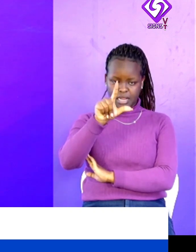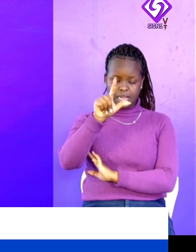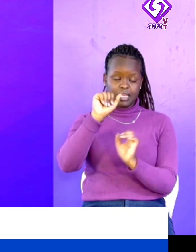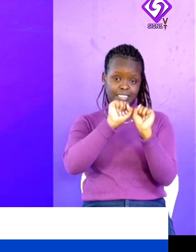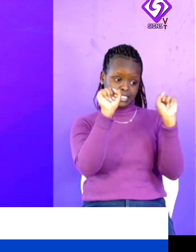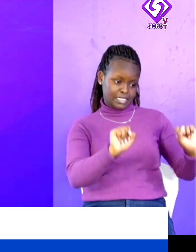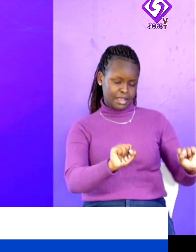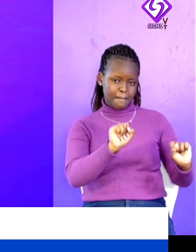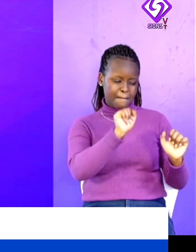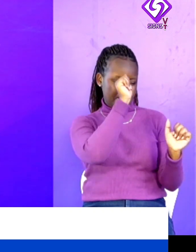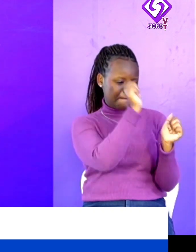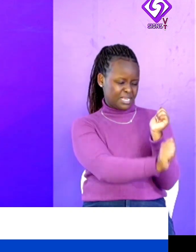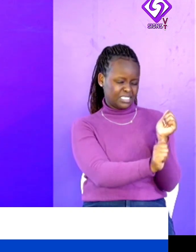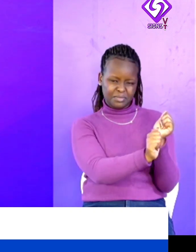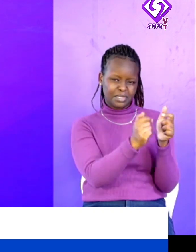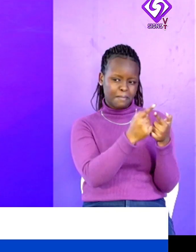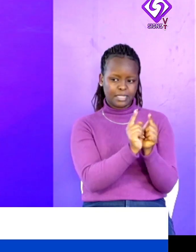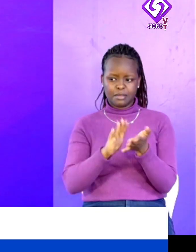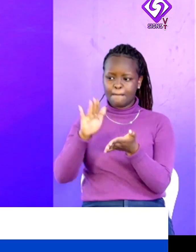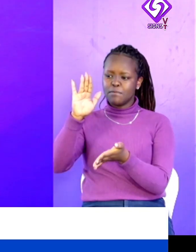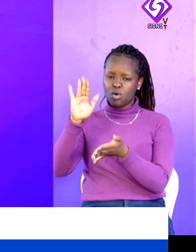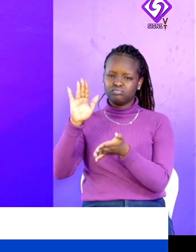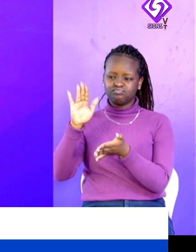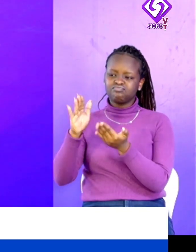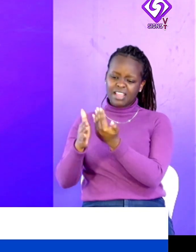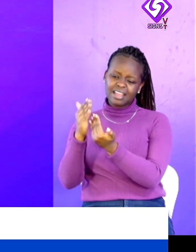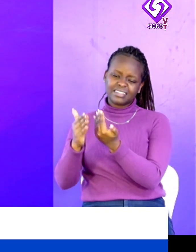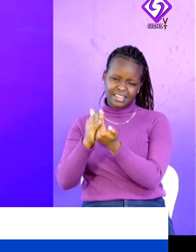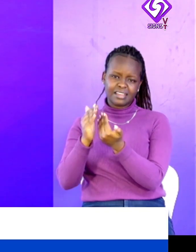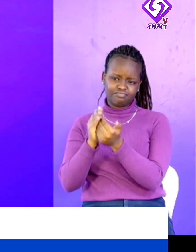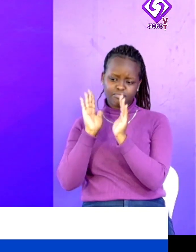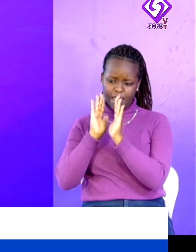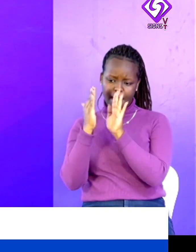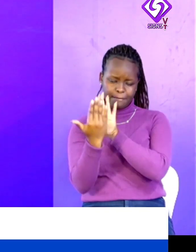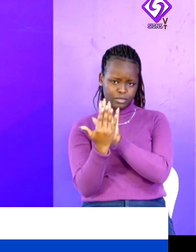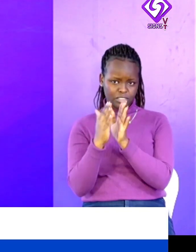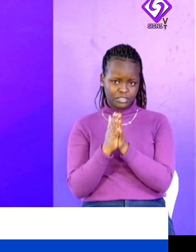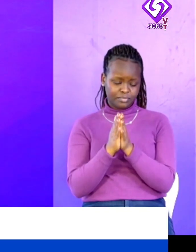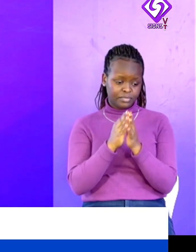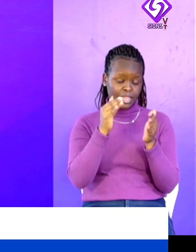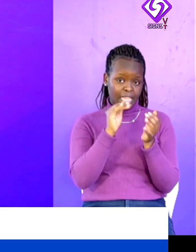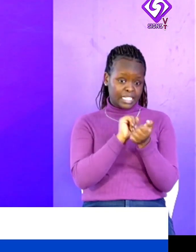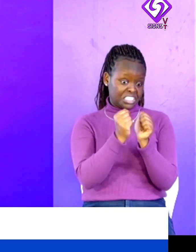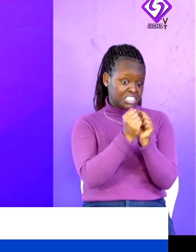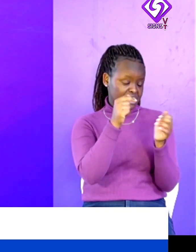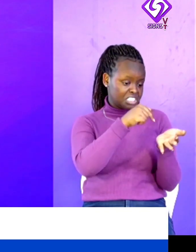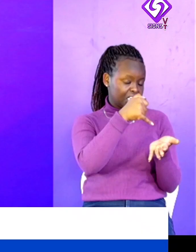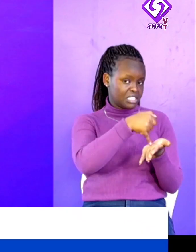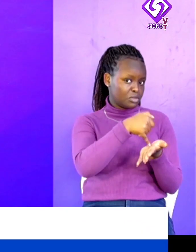a more rehabilitative approach. The reforms will include modernizing prison